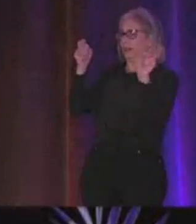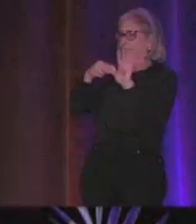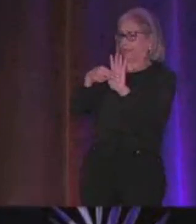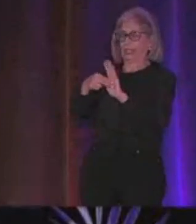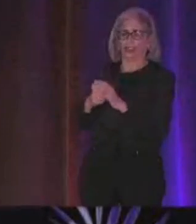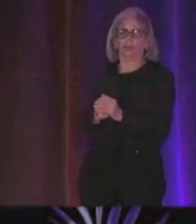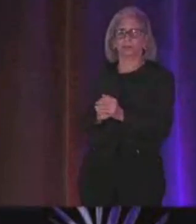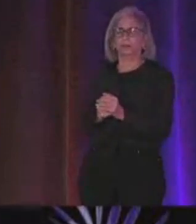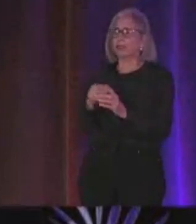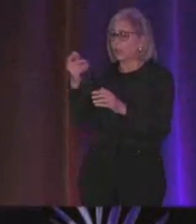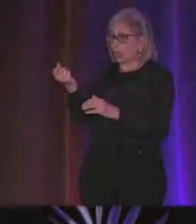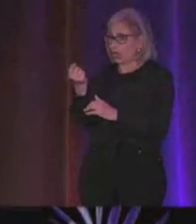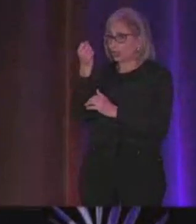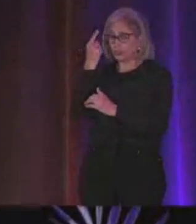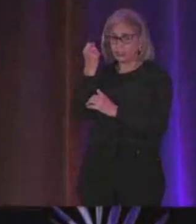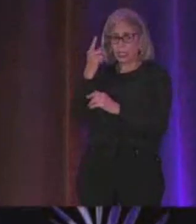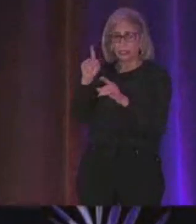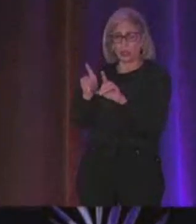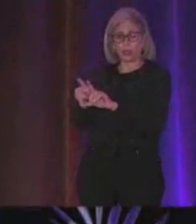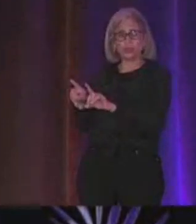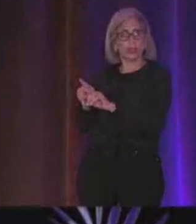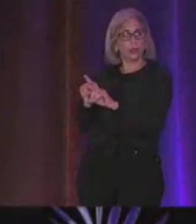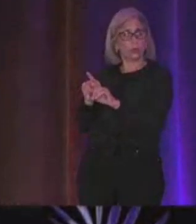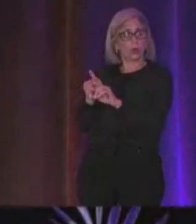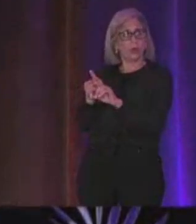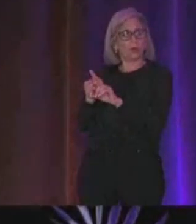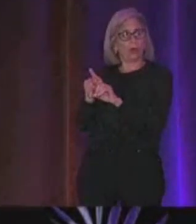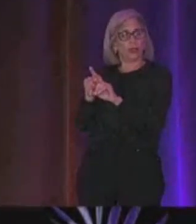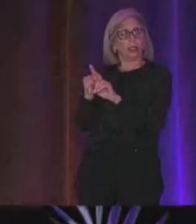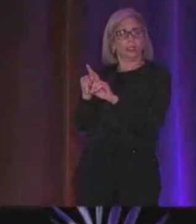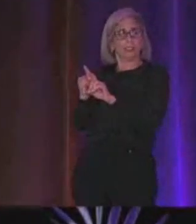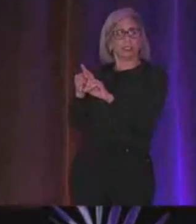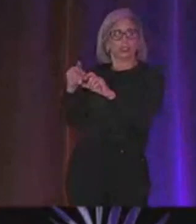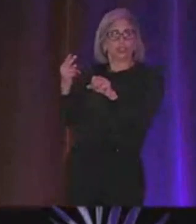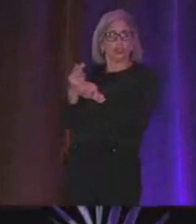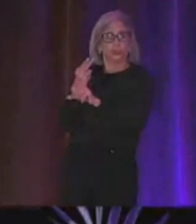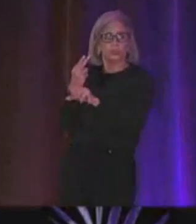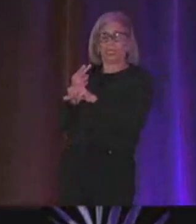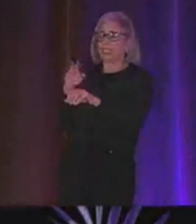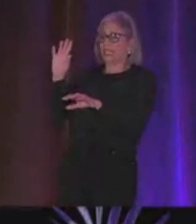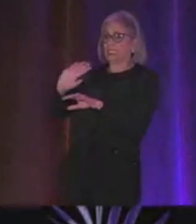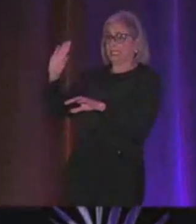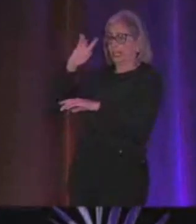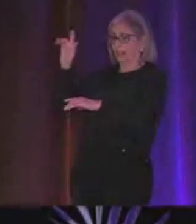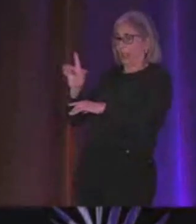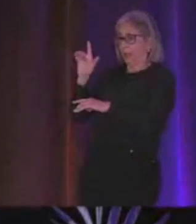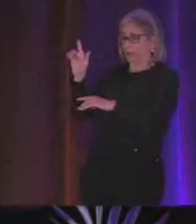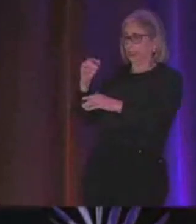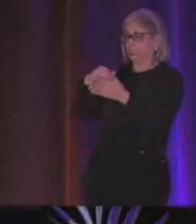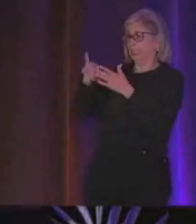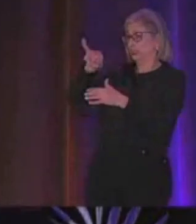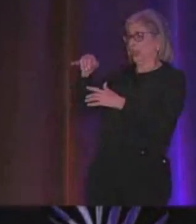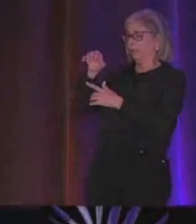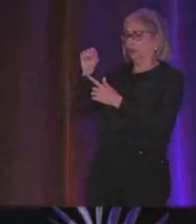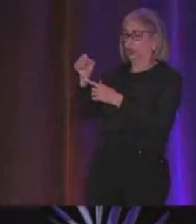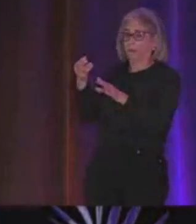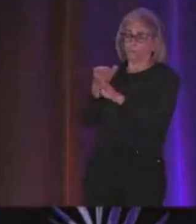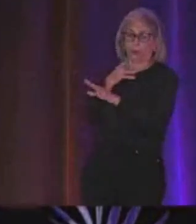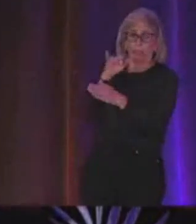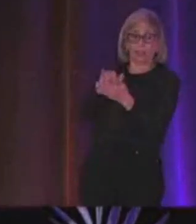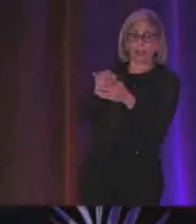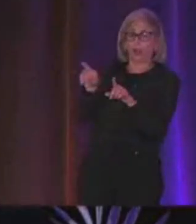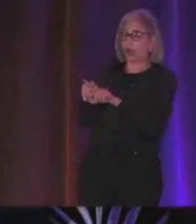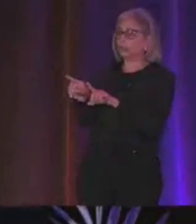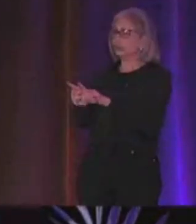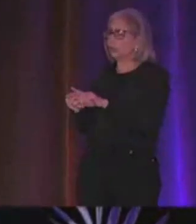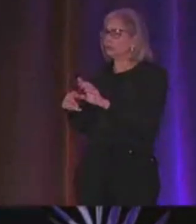Let's understand and let's also implement this image recognition using existing libraries in the JavaScript. But before that, let's also cover